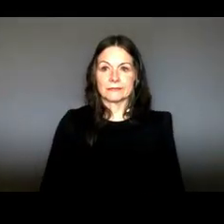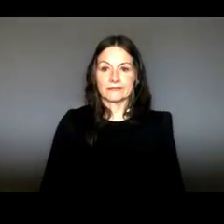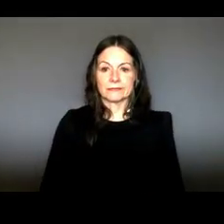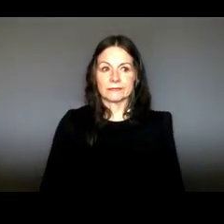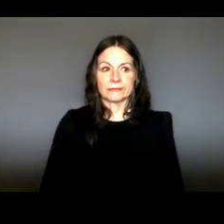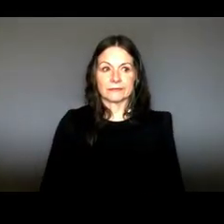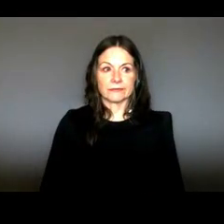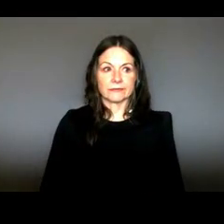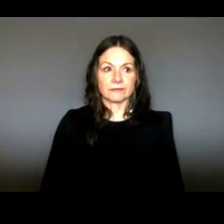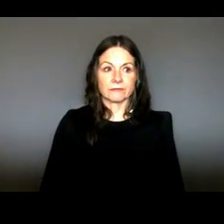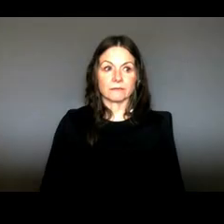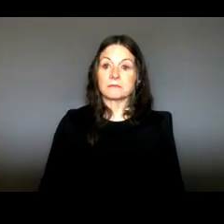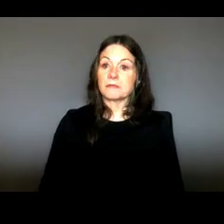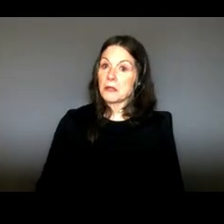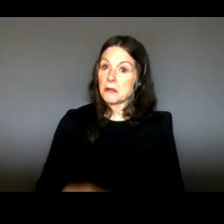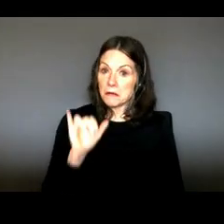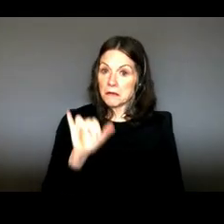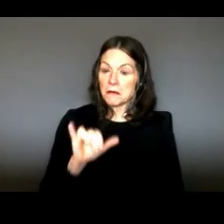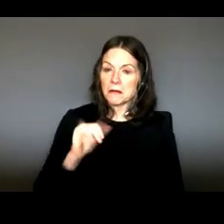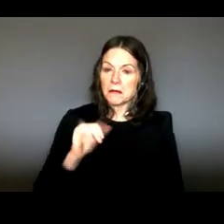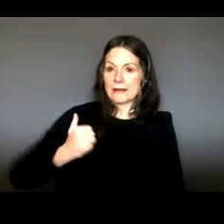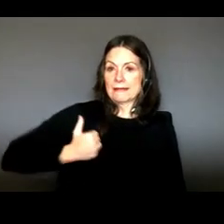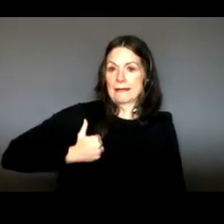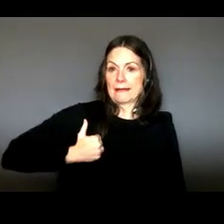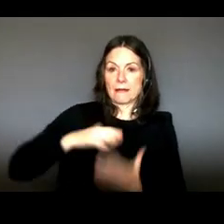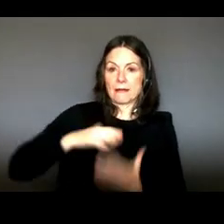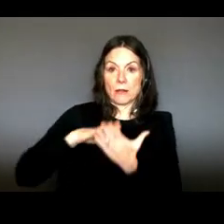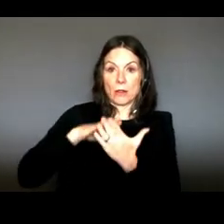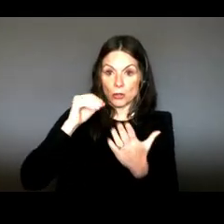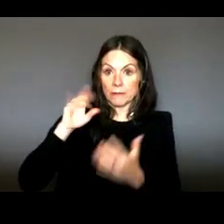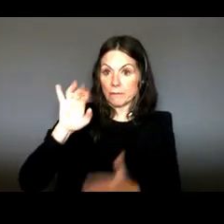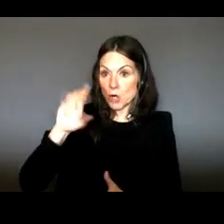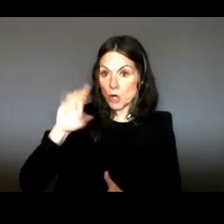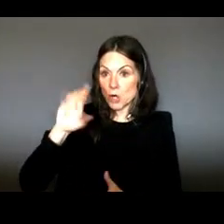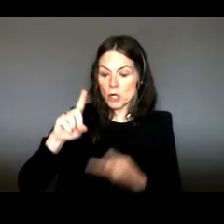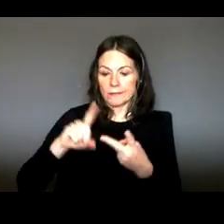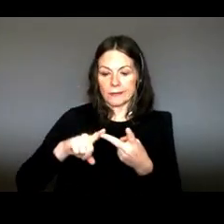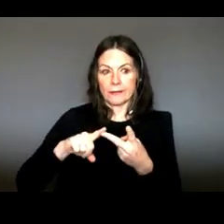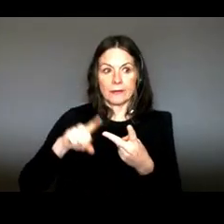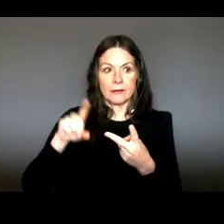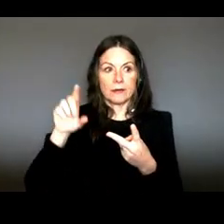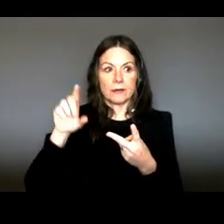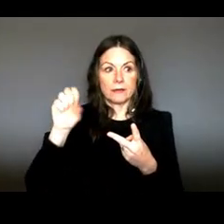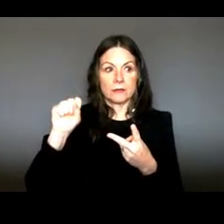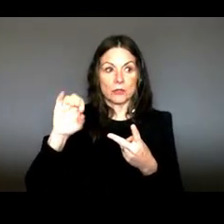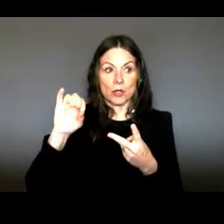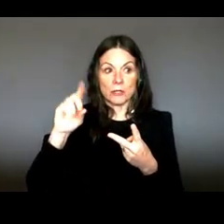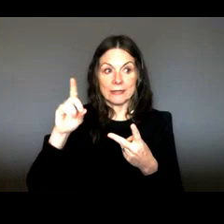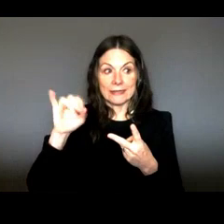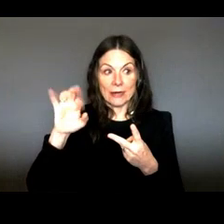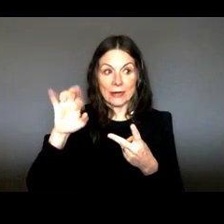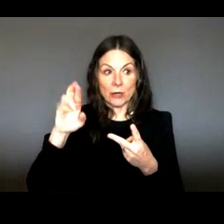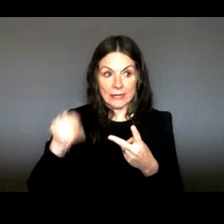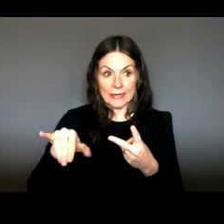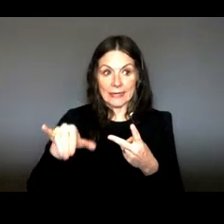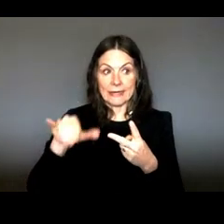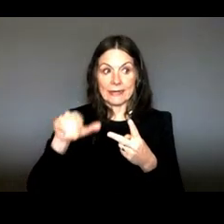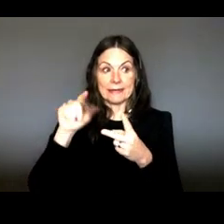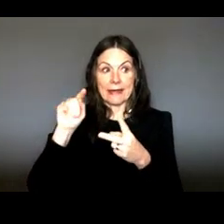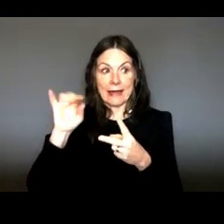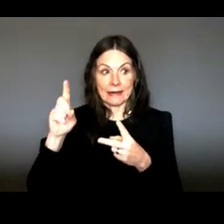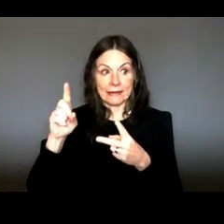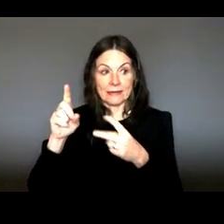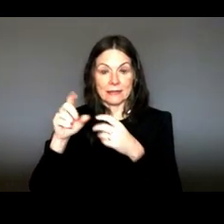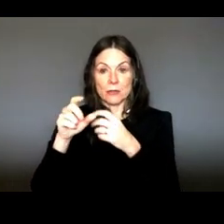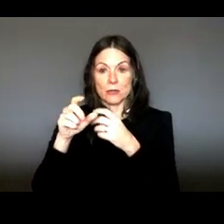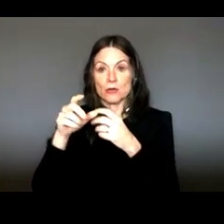Canada Learning Bond, Solidarity Tax Credit. Debo, thank you in chat, Canada Learning